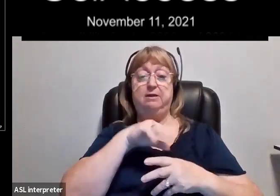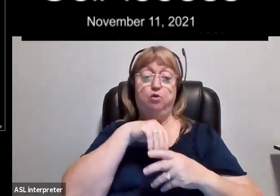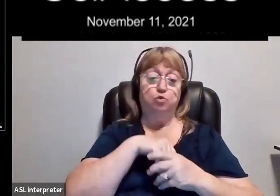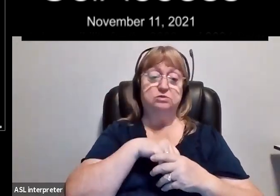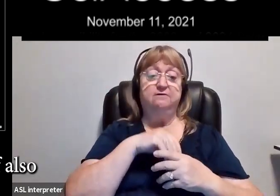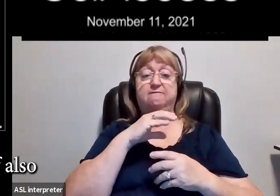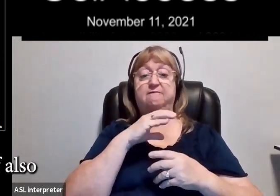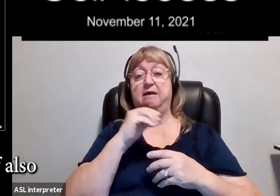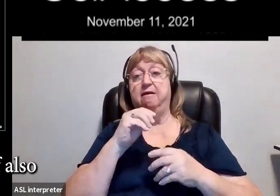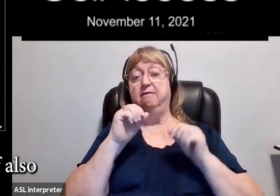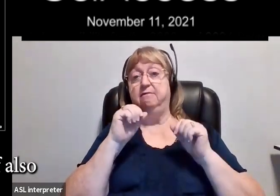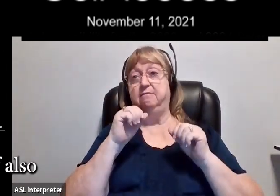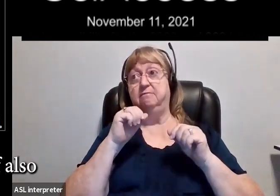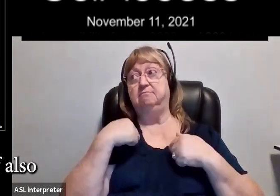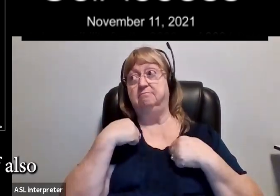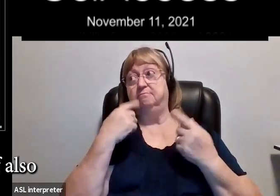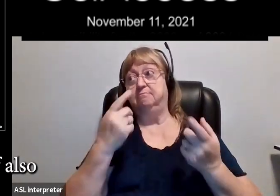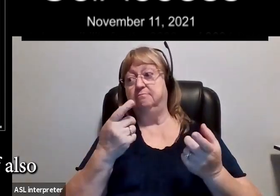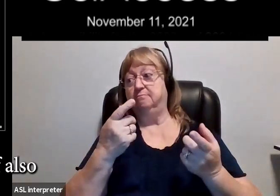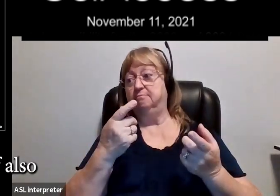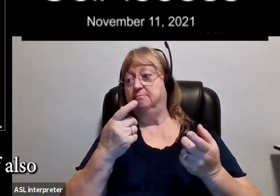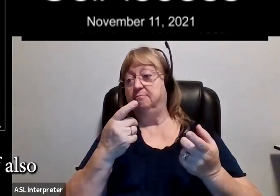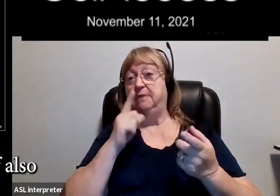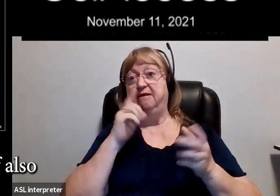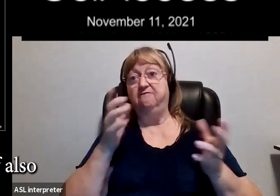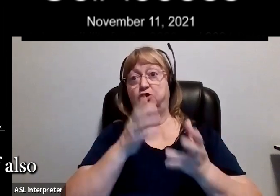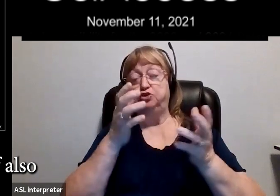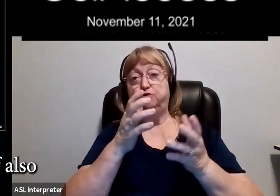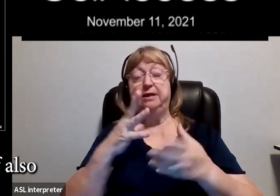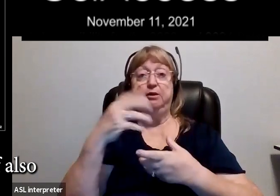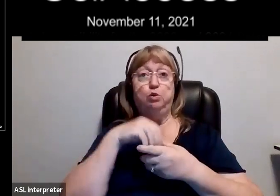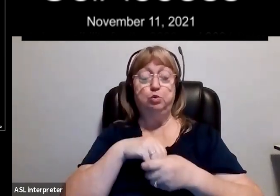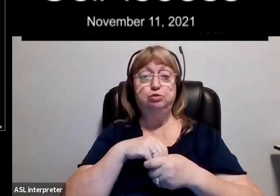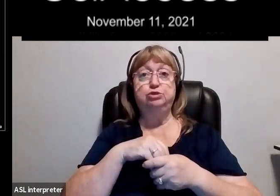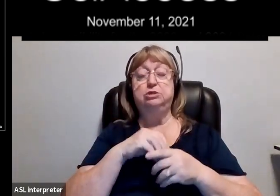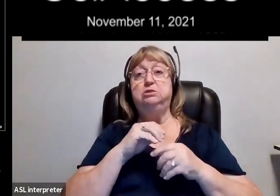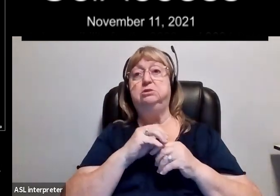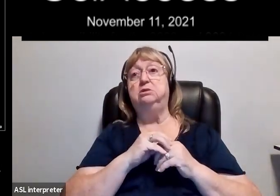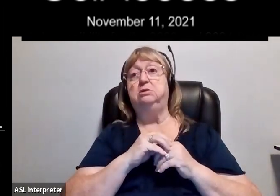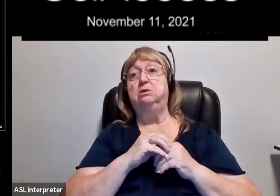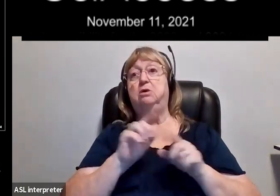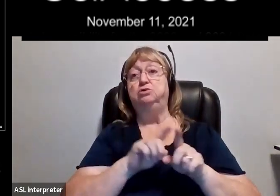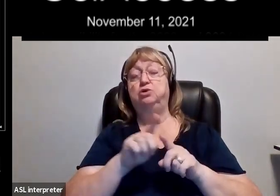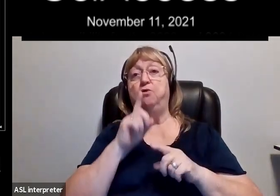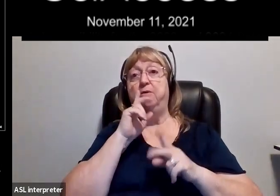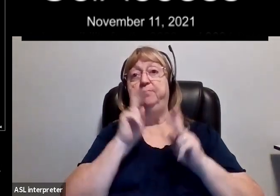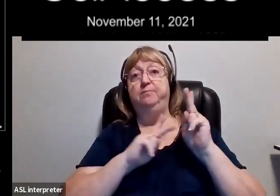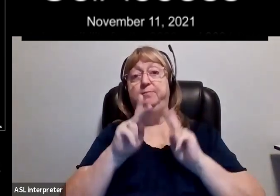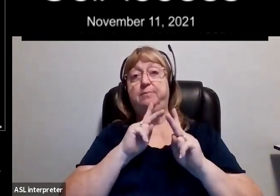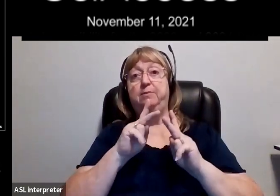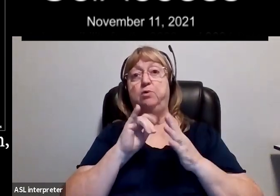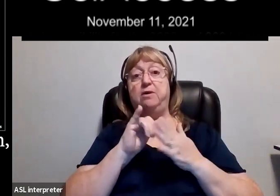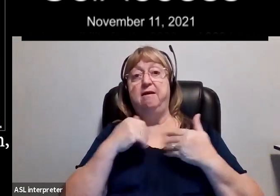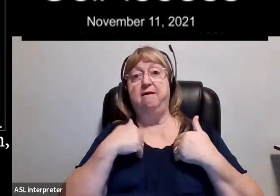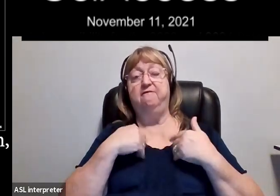be helping in fostering inclusion of also people that have